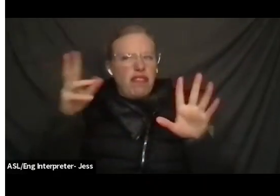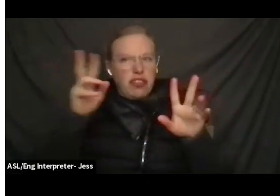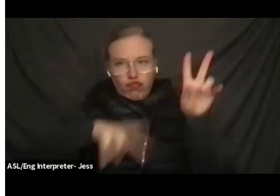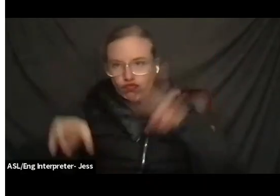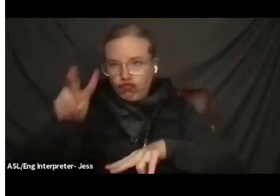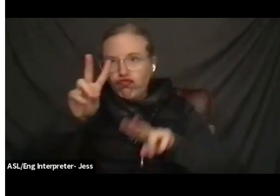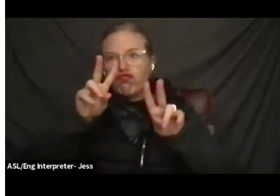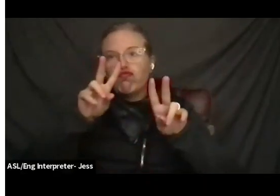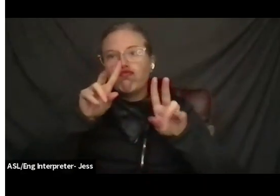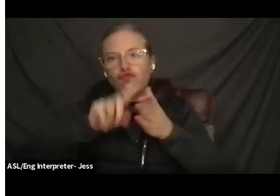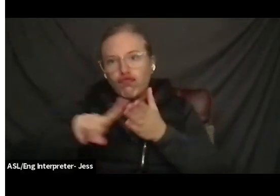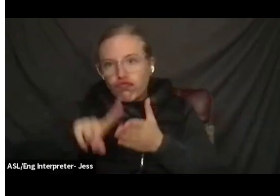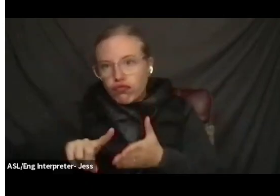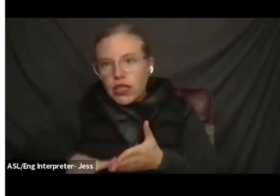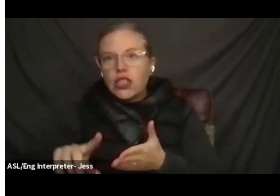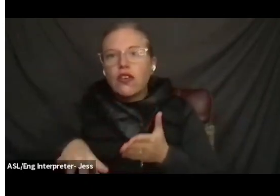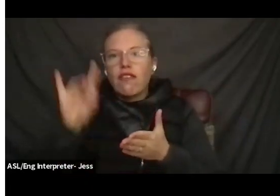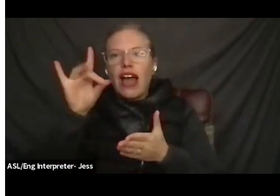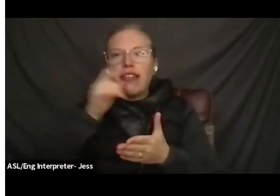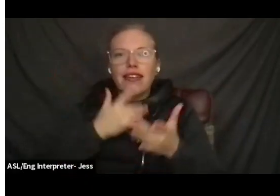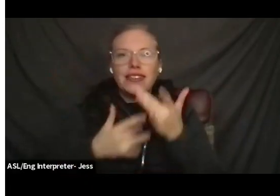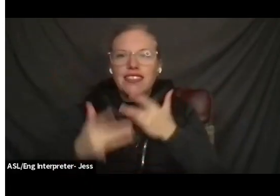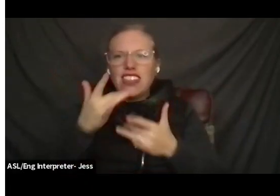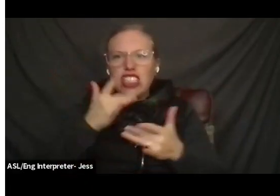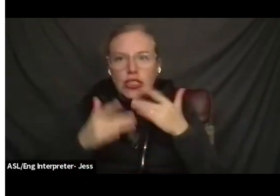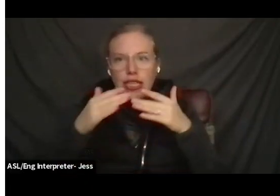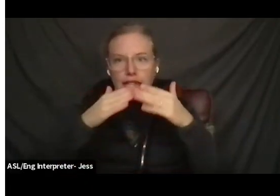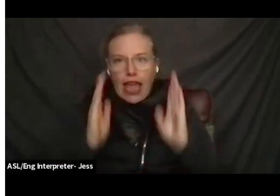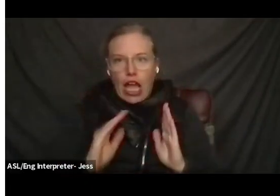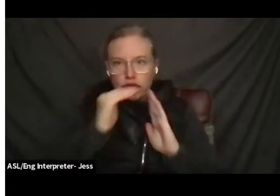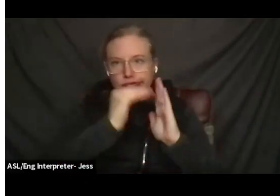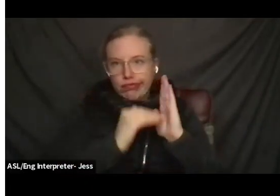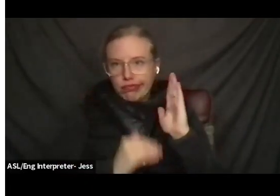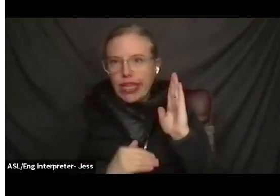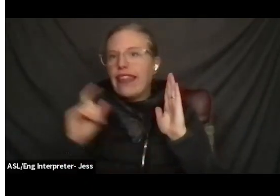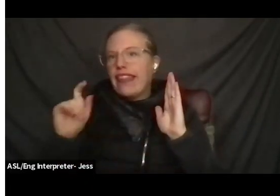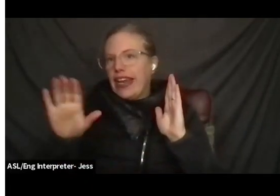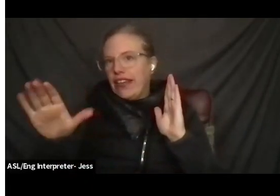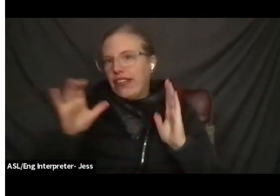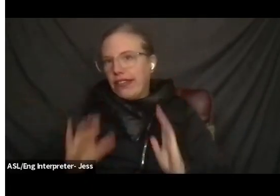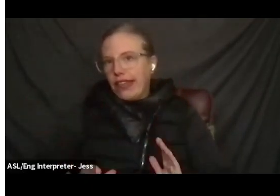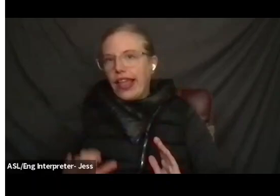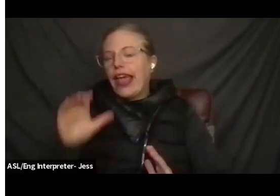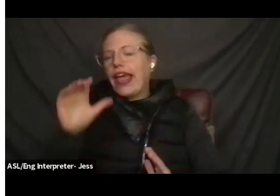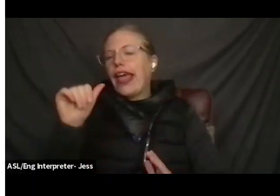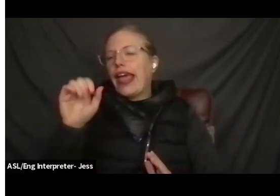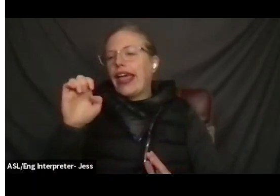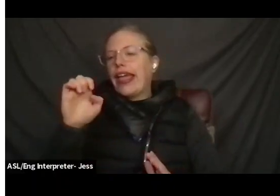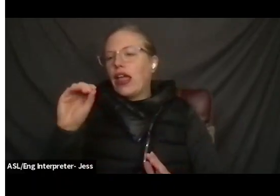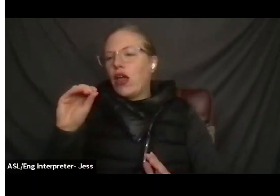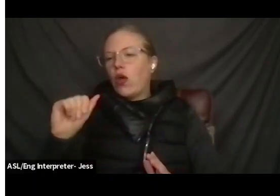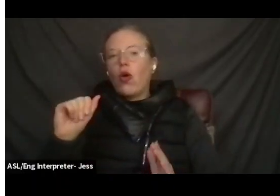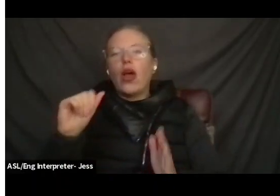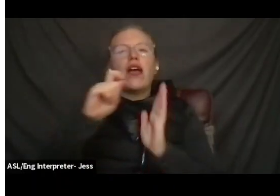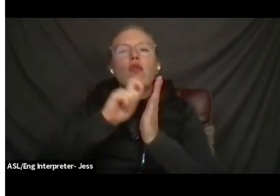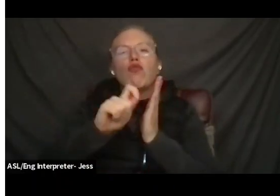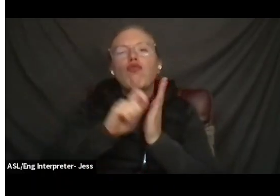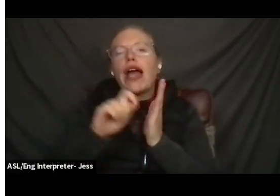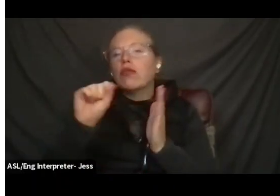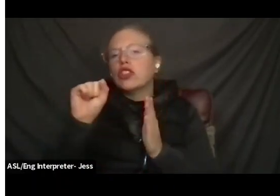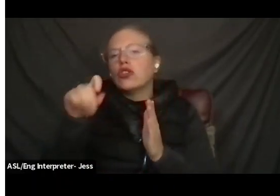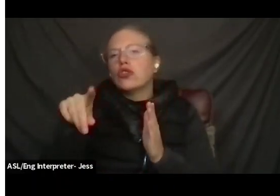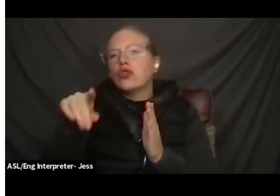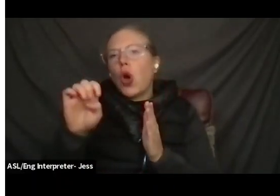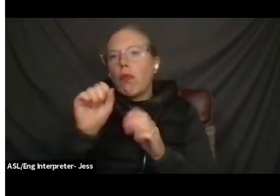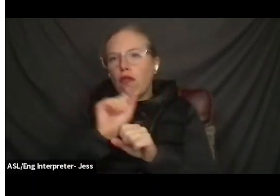the deficiencies found in the home and the needs of the client. AEOA, your inspector, will write a scope of work. The